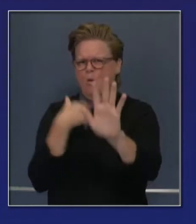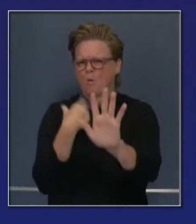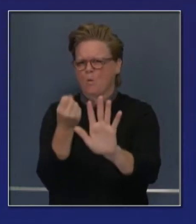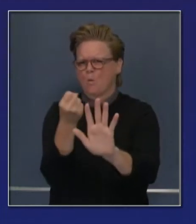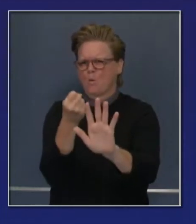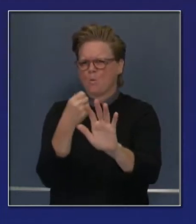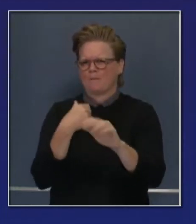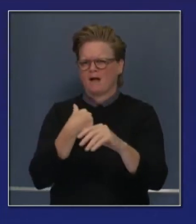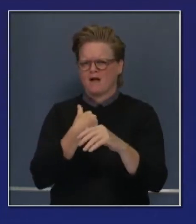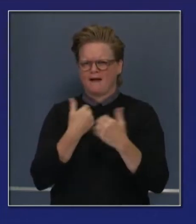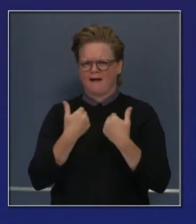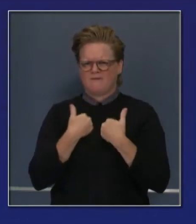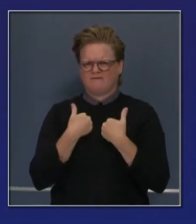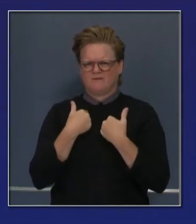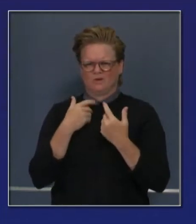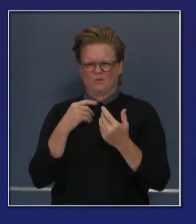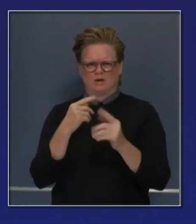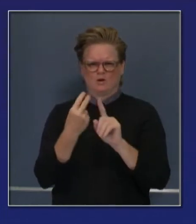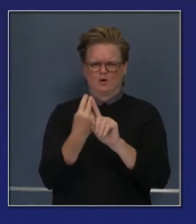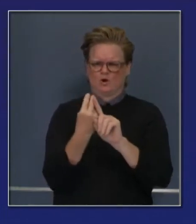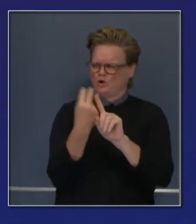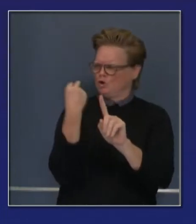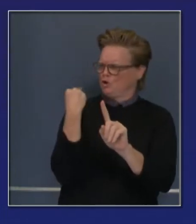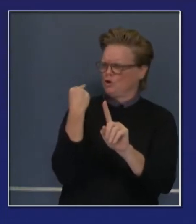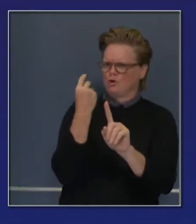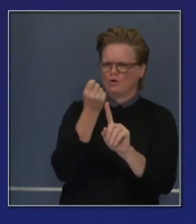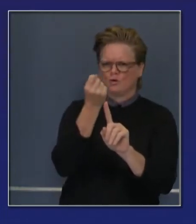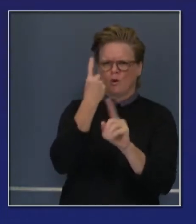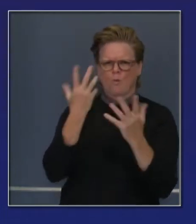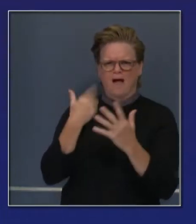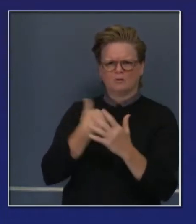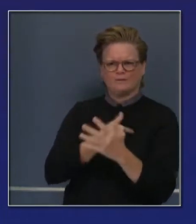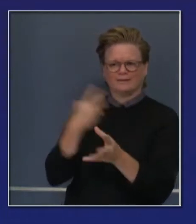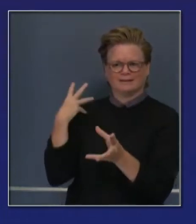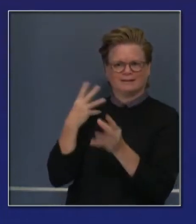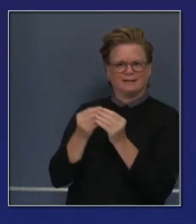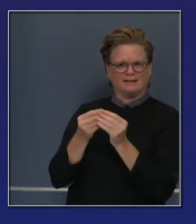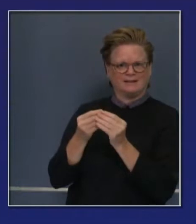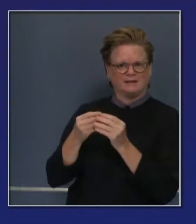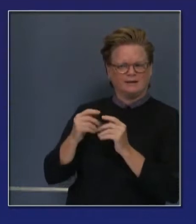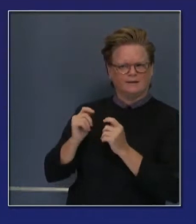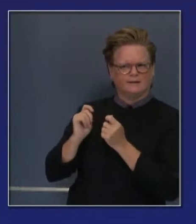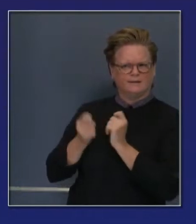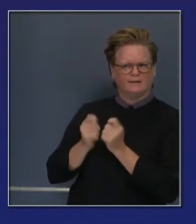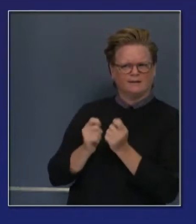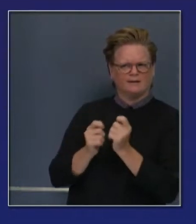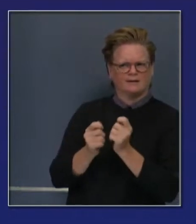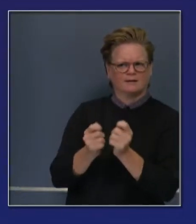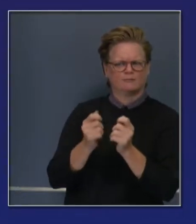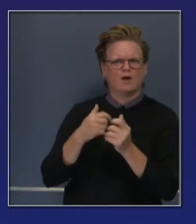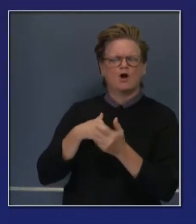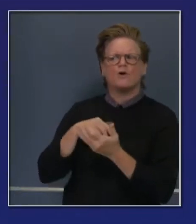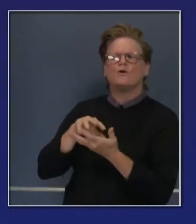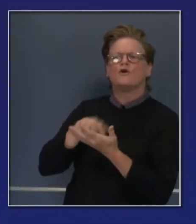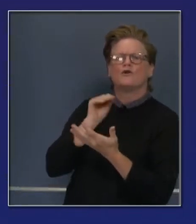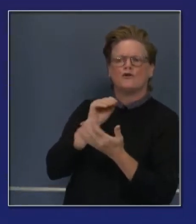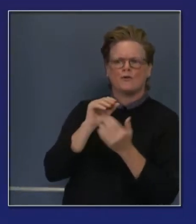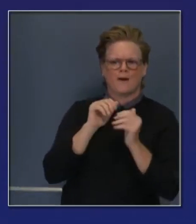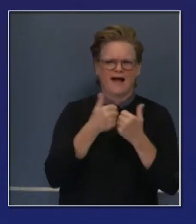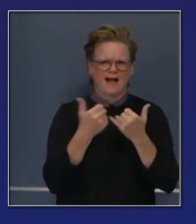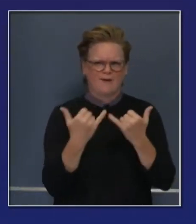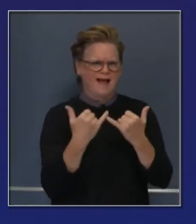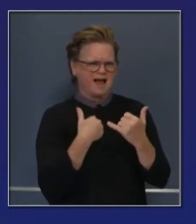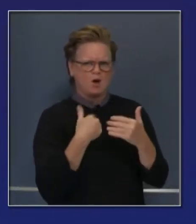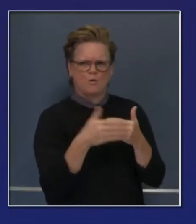in our own experience, others' experiences, lessons learned in other states and across the country. These are the guidelines